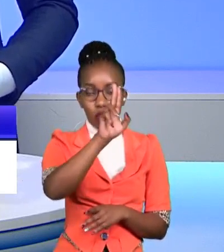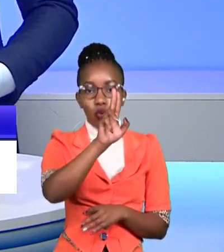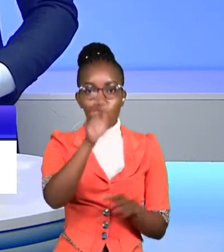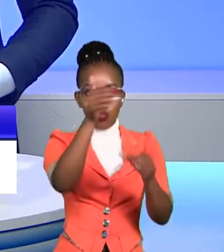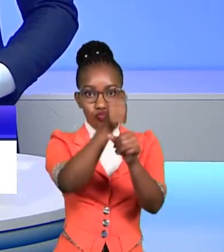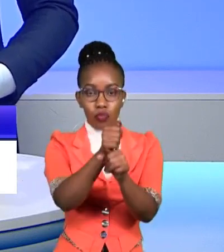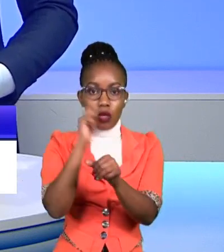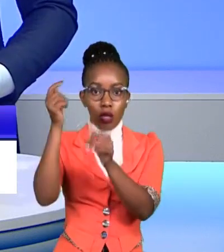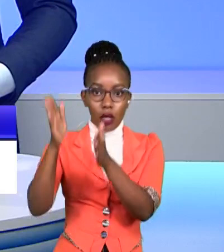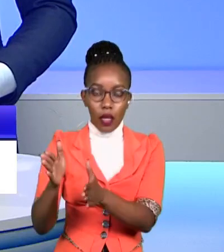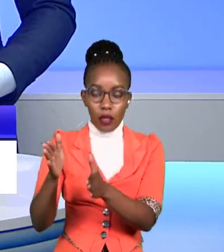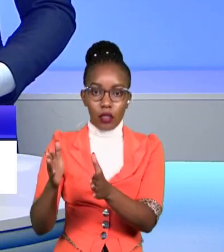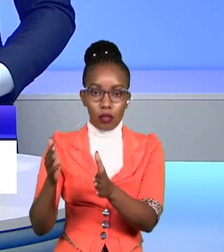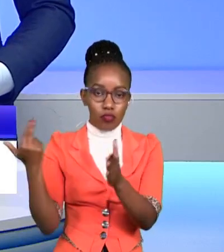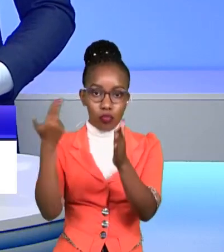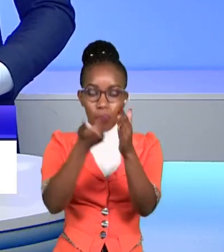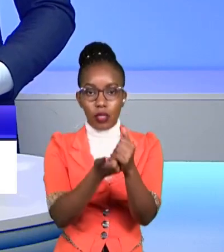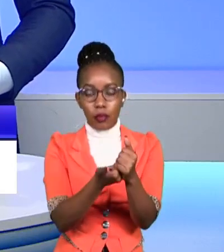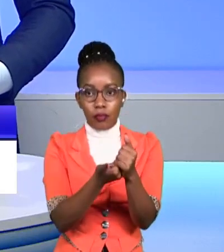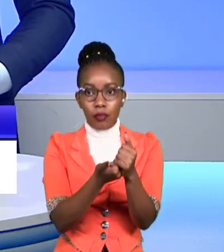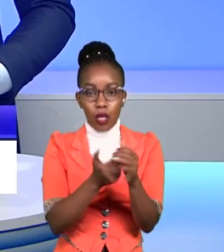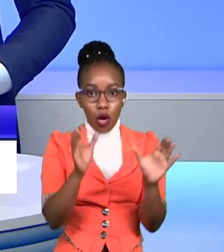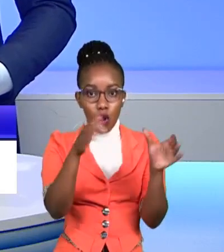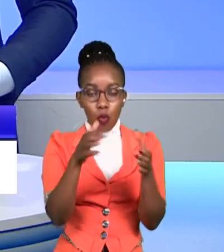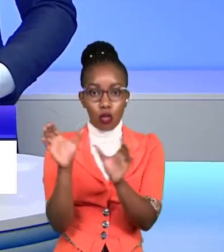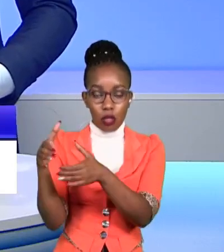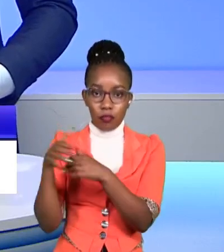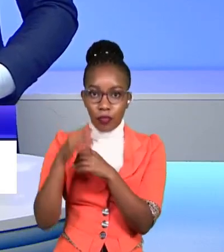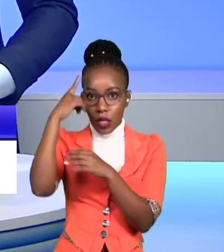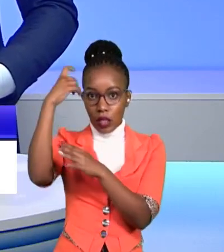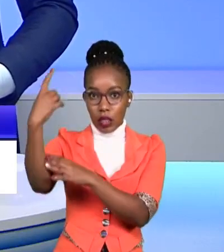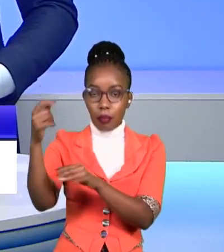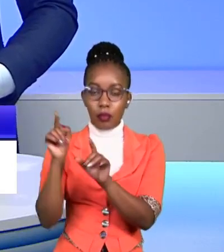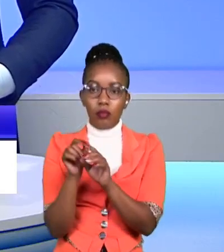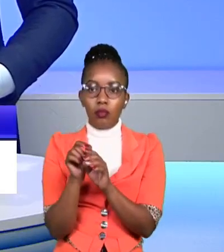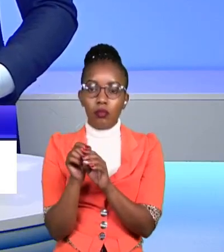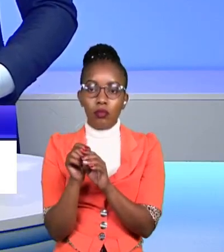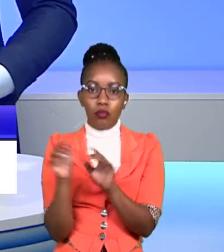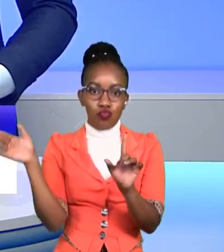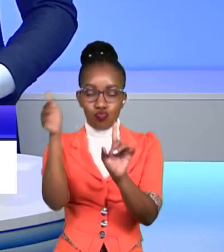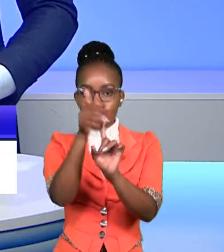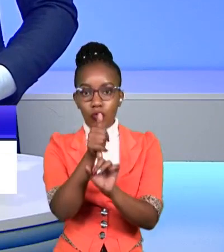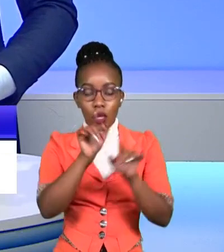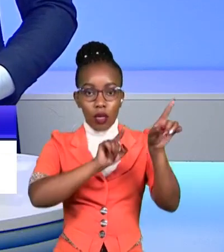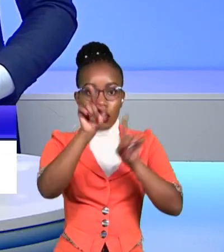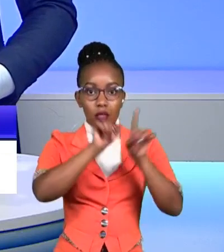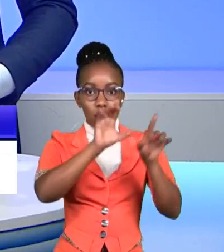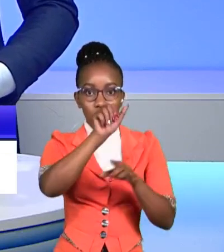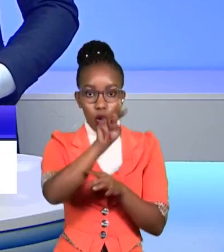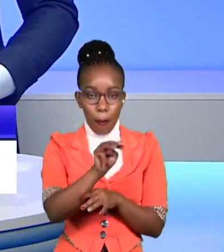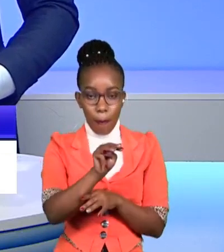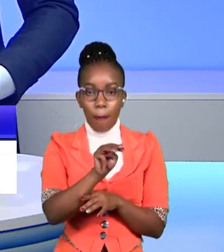with the foundation by having their community dreams and aspirations brought to life. Safaricom CEO Peter